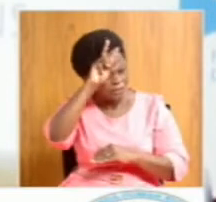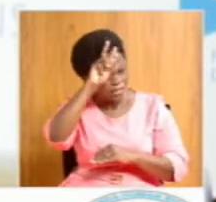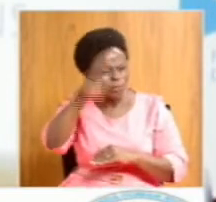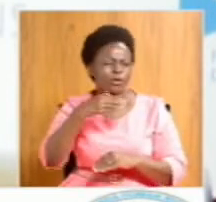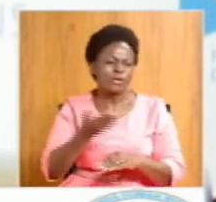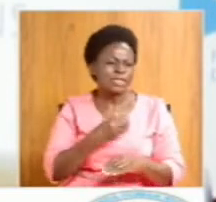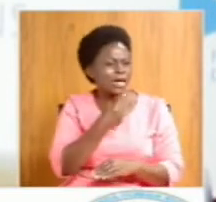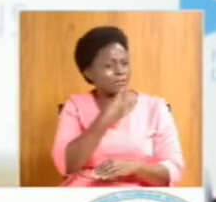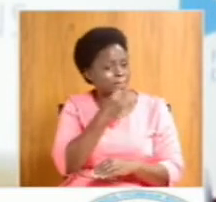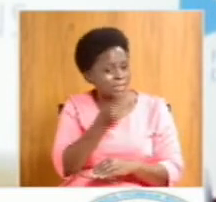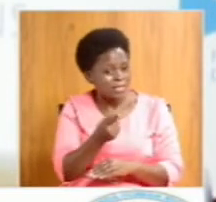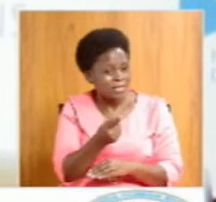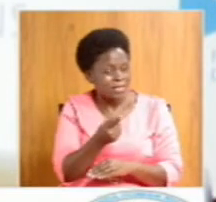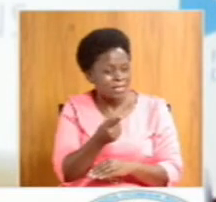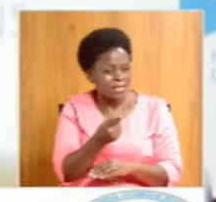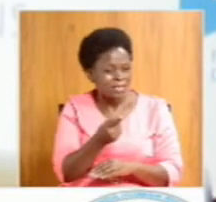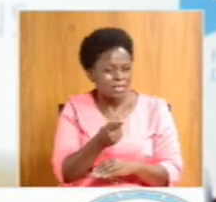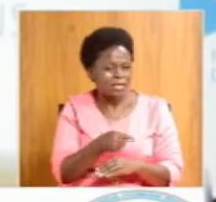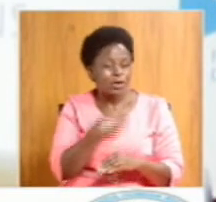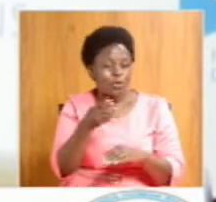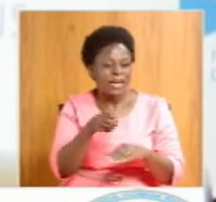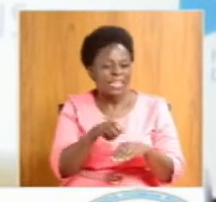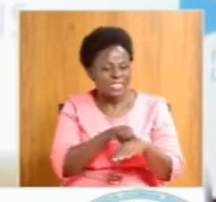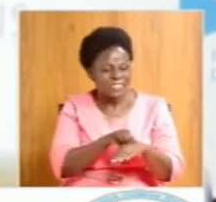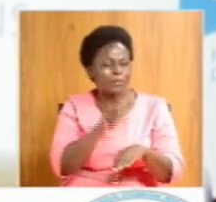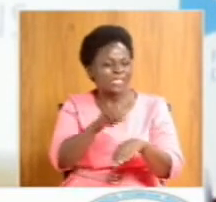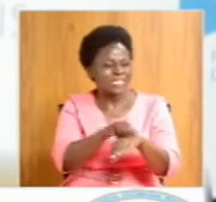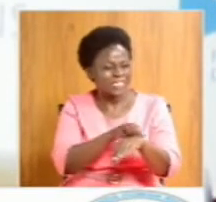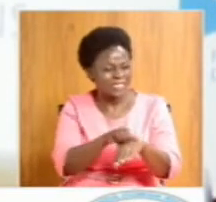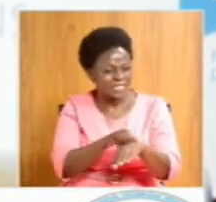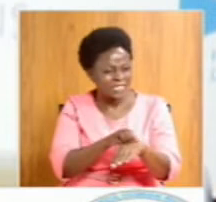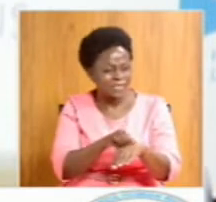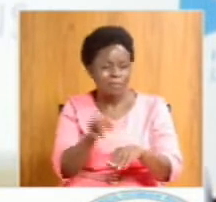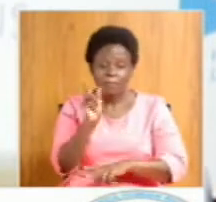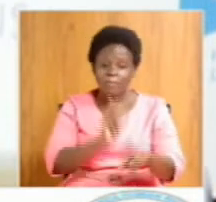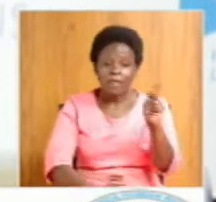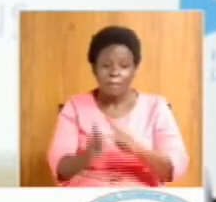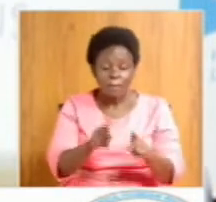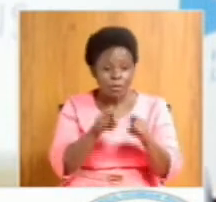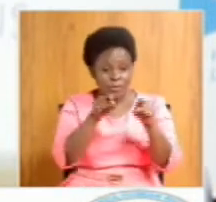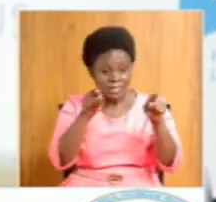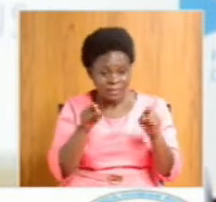a saying that . Since the citizens are